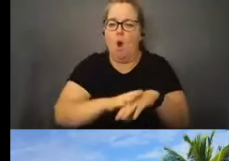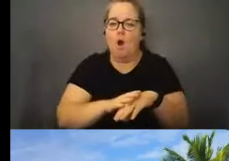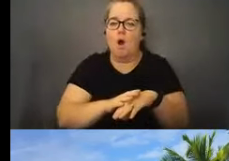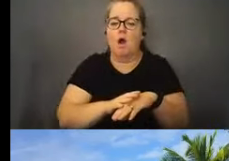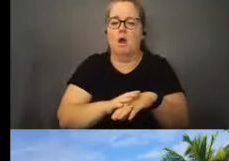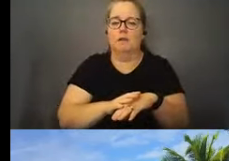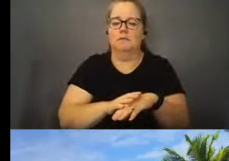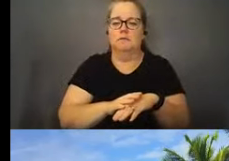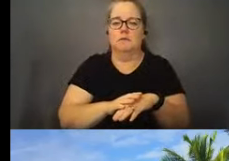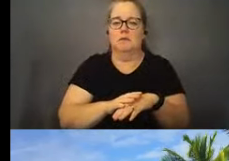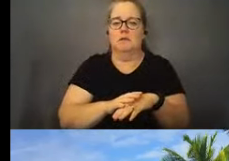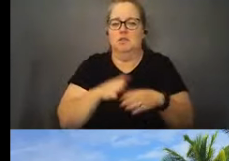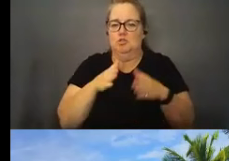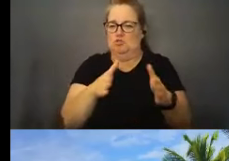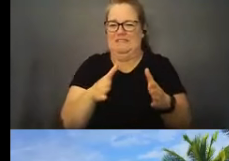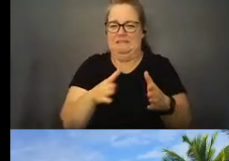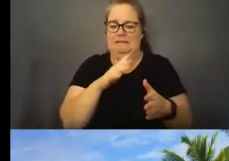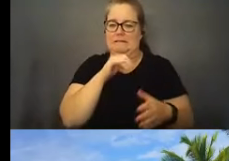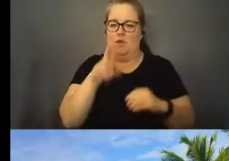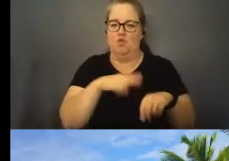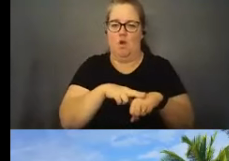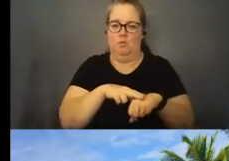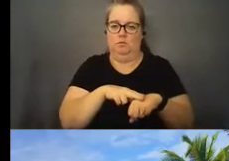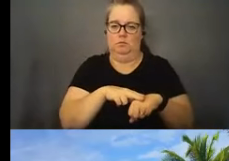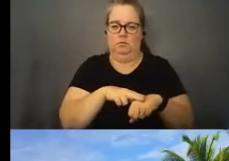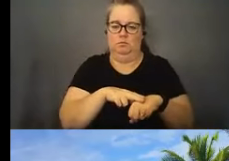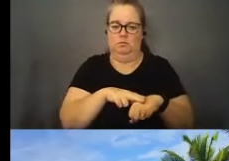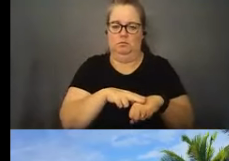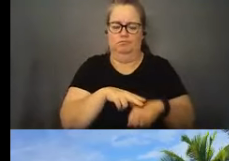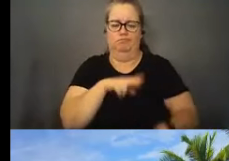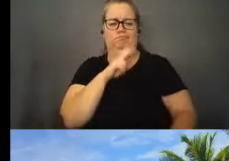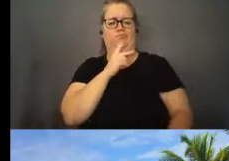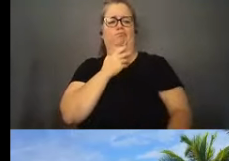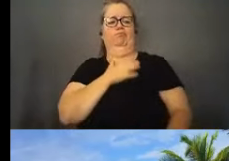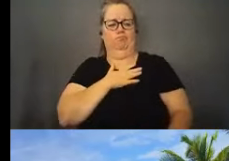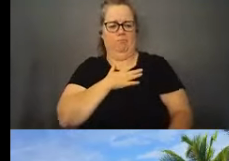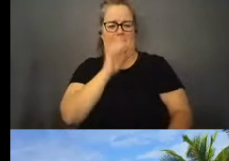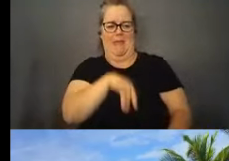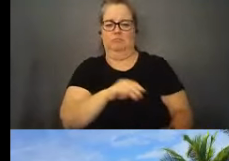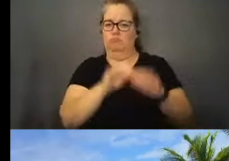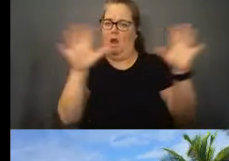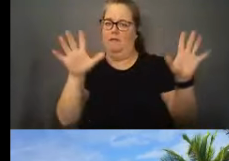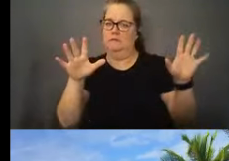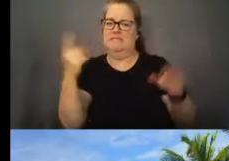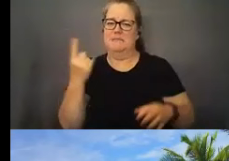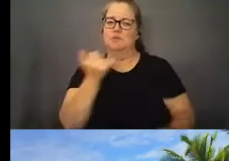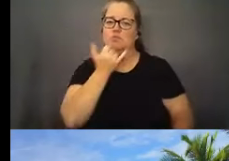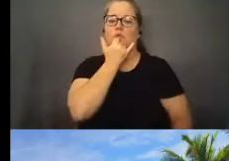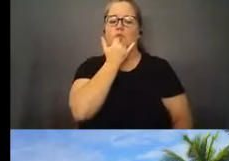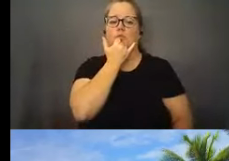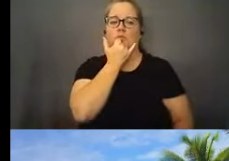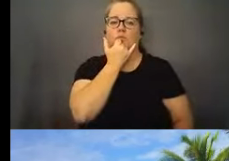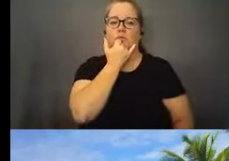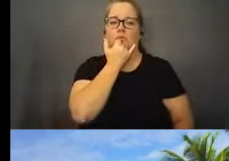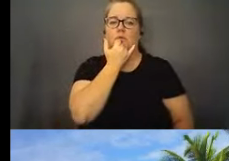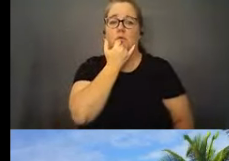outside. That's not normal. So that's our clue, like, hey, something's wrong, you know, pretty obvious. But you see, there could be